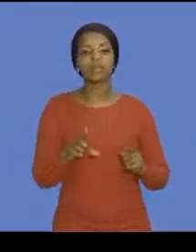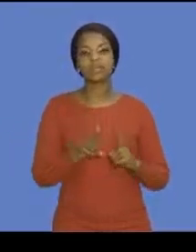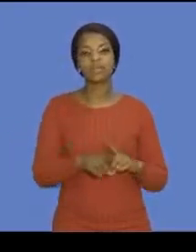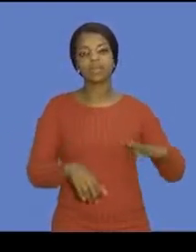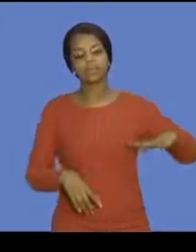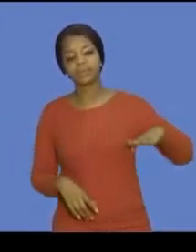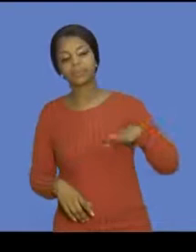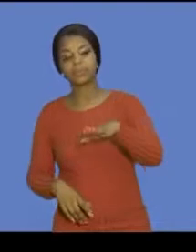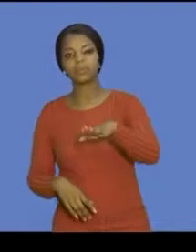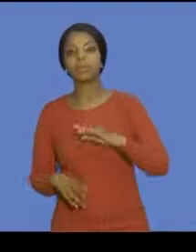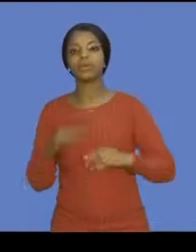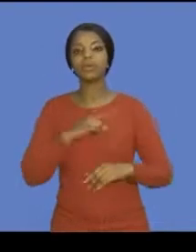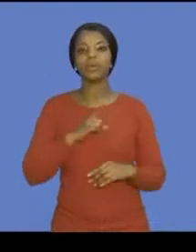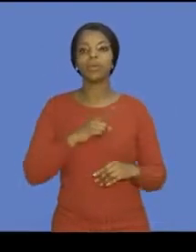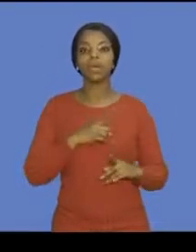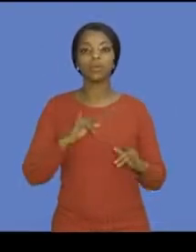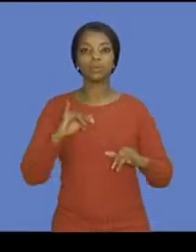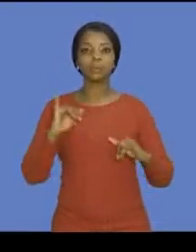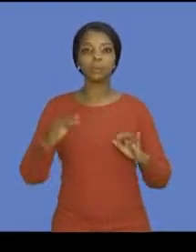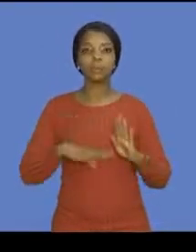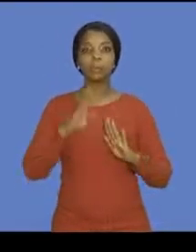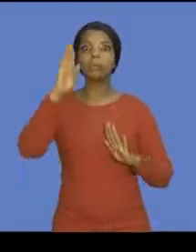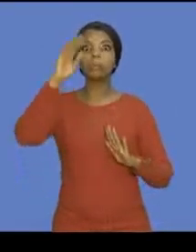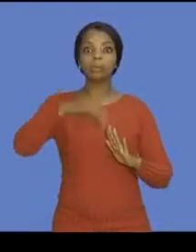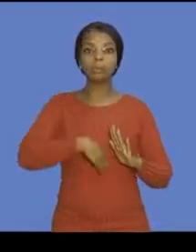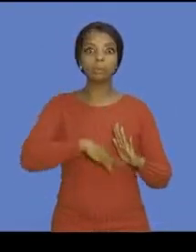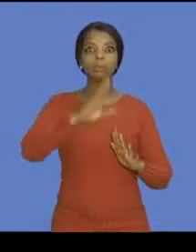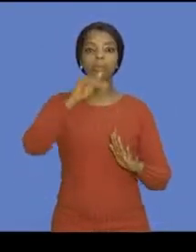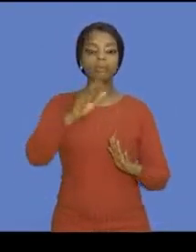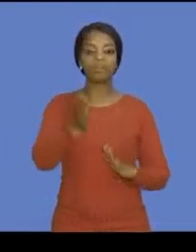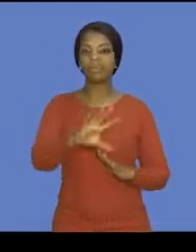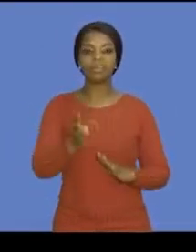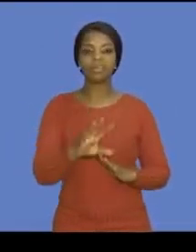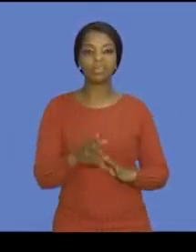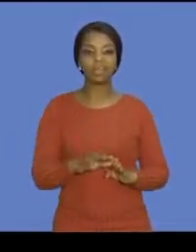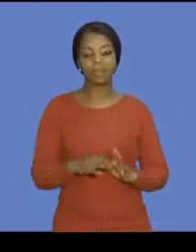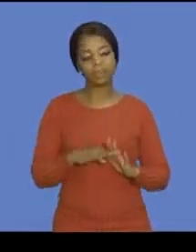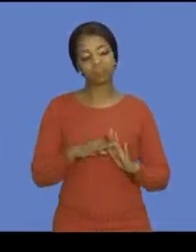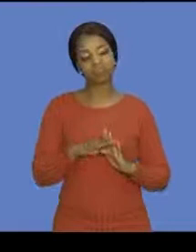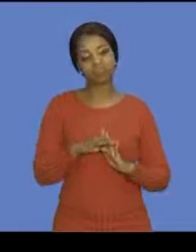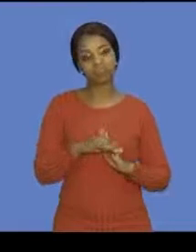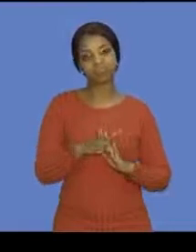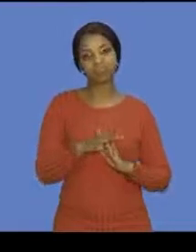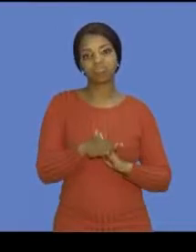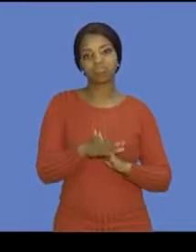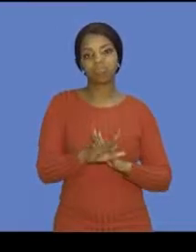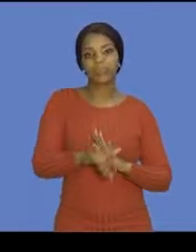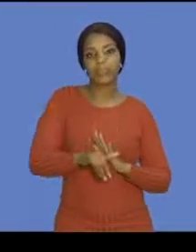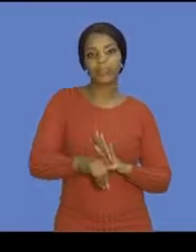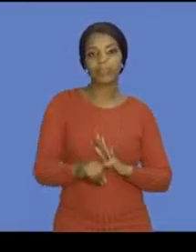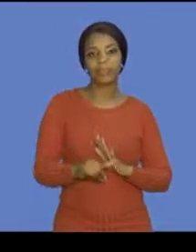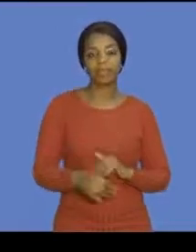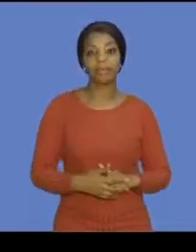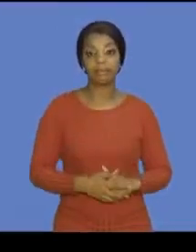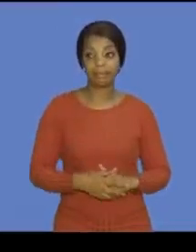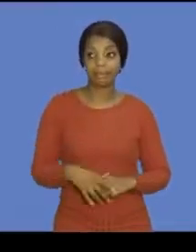bit of a flat trend where there's not too much fluctuation, there is not too much decrease or too